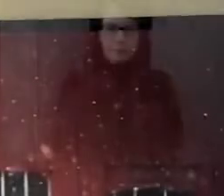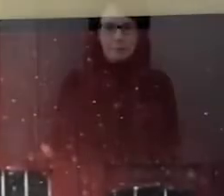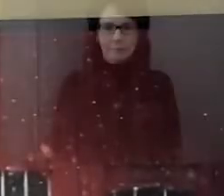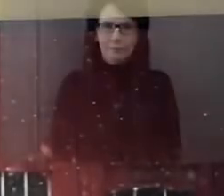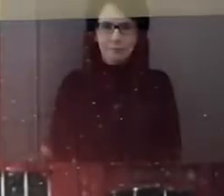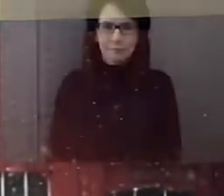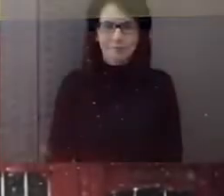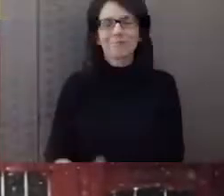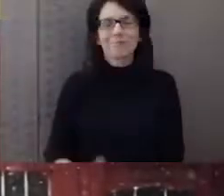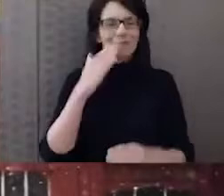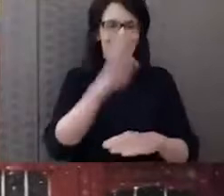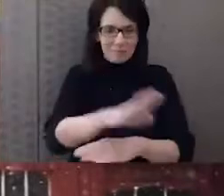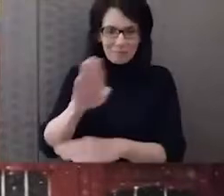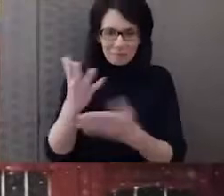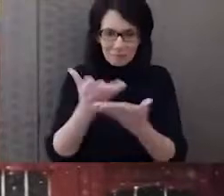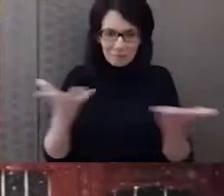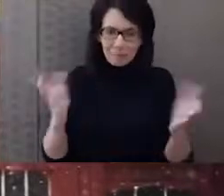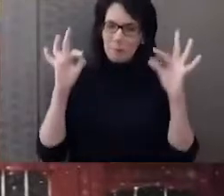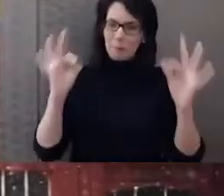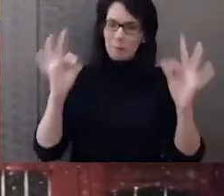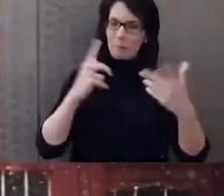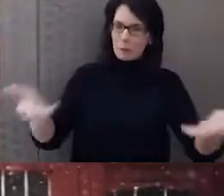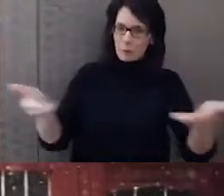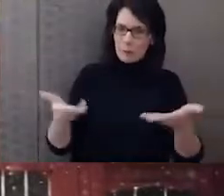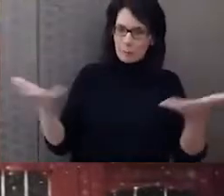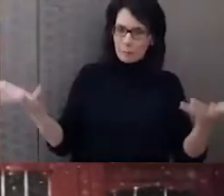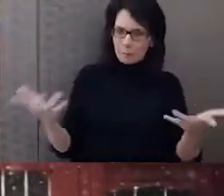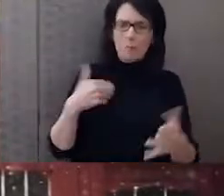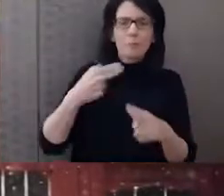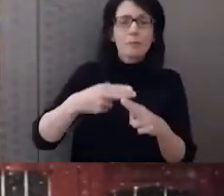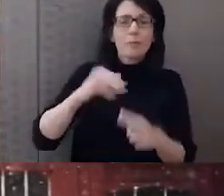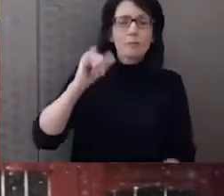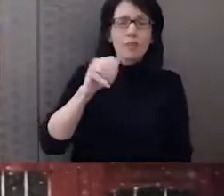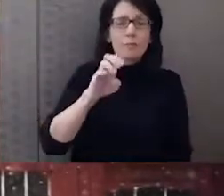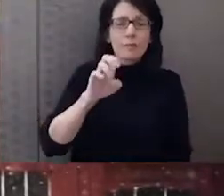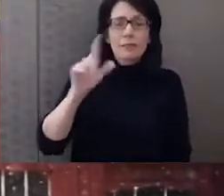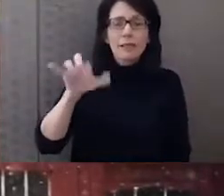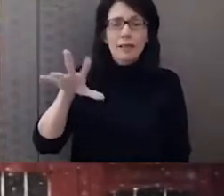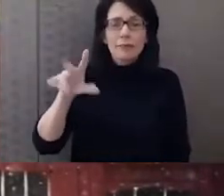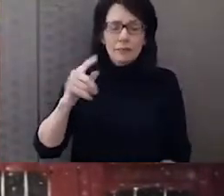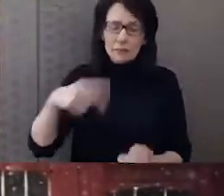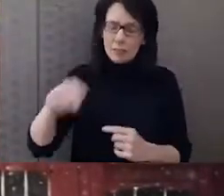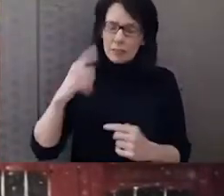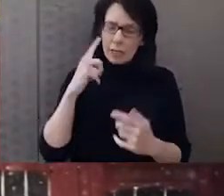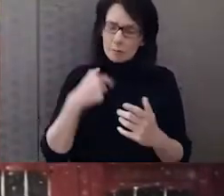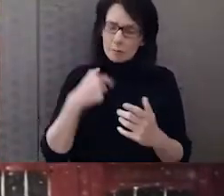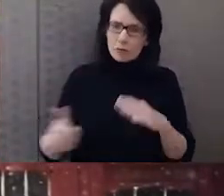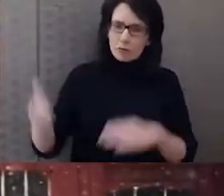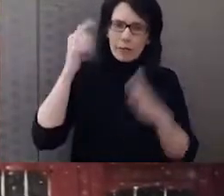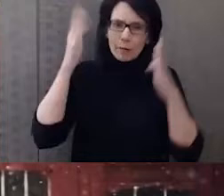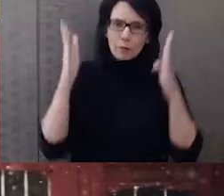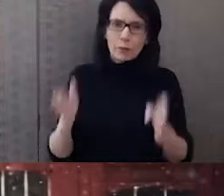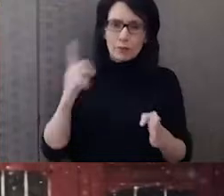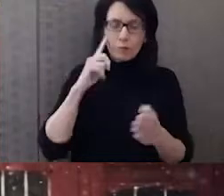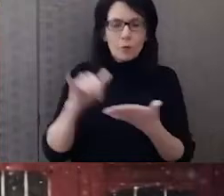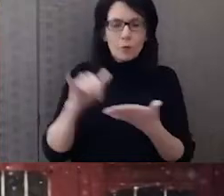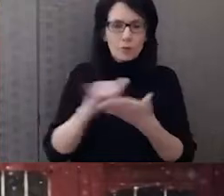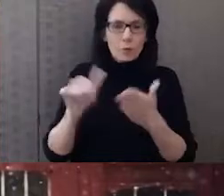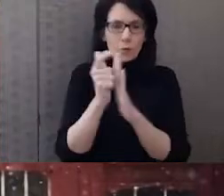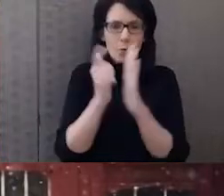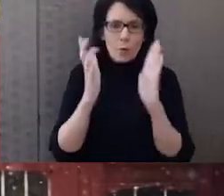Good afternoon, everyone, and welcome. My name is Jamie Levitt and I am chair of the Board of New York Lawyers for the Public Interest.